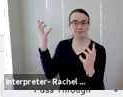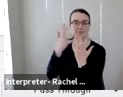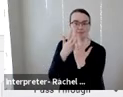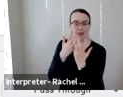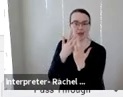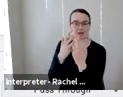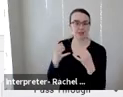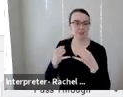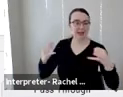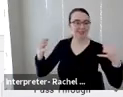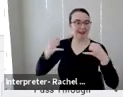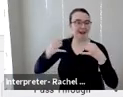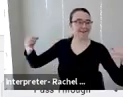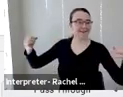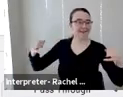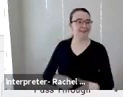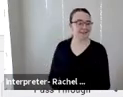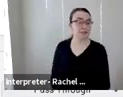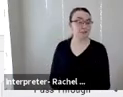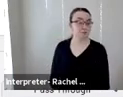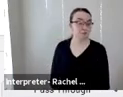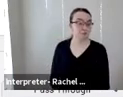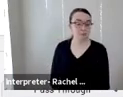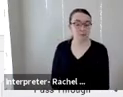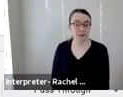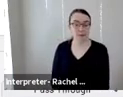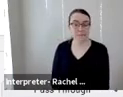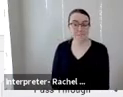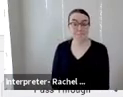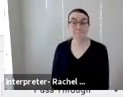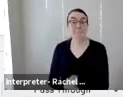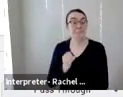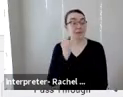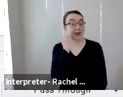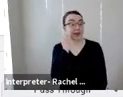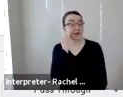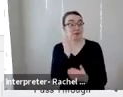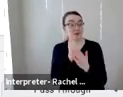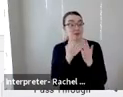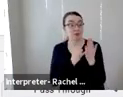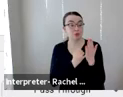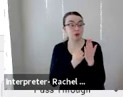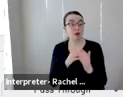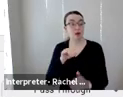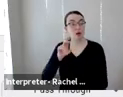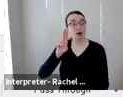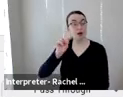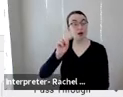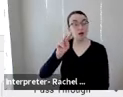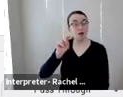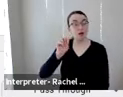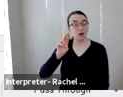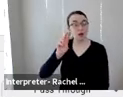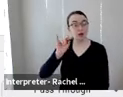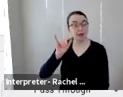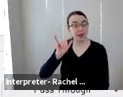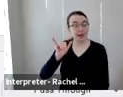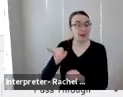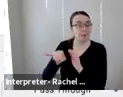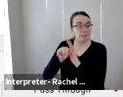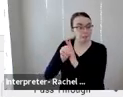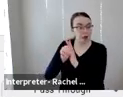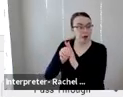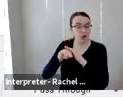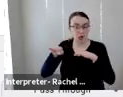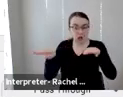there, right? If you draw an underlay, if you model an underlay, it